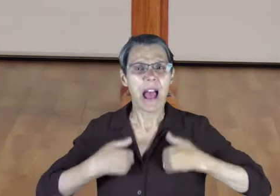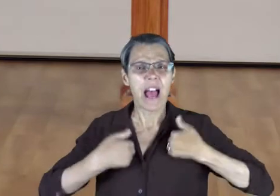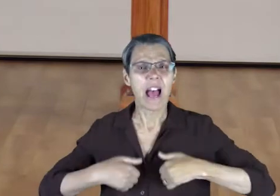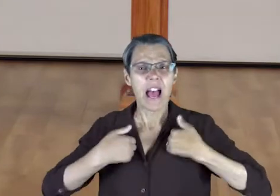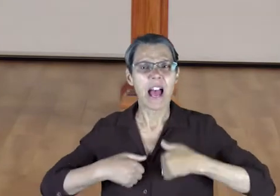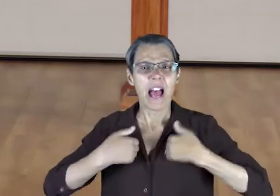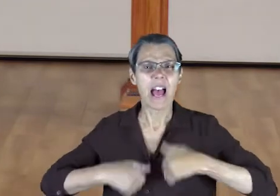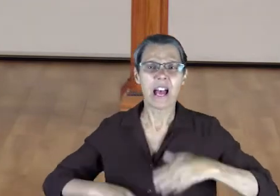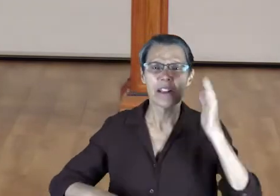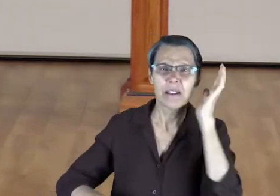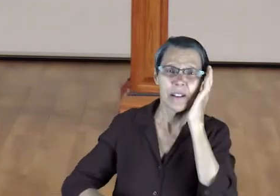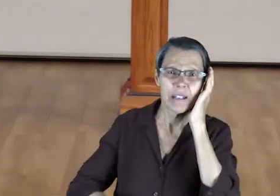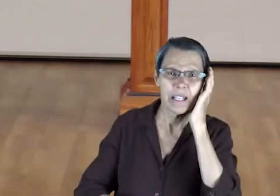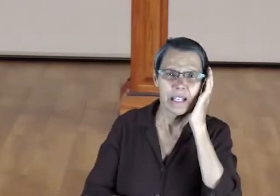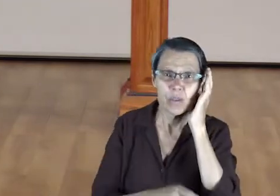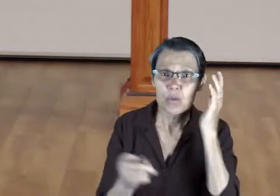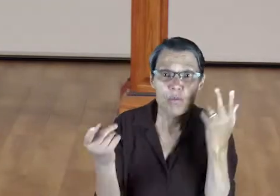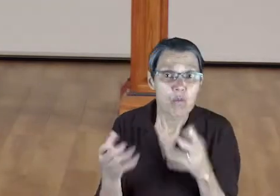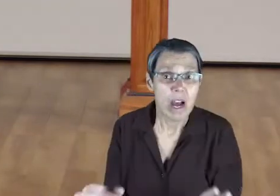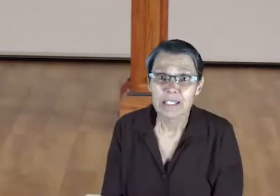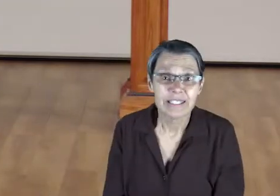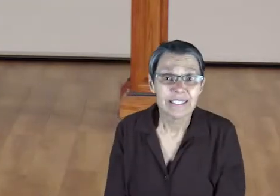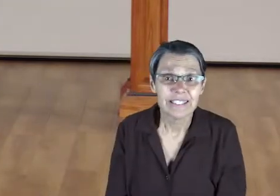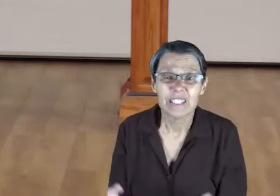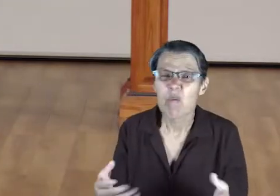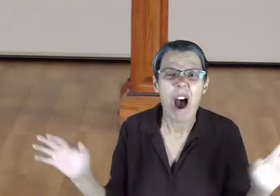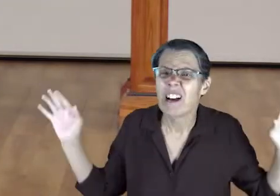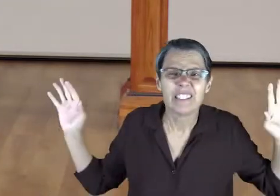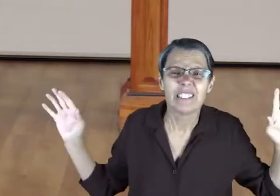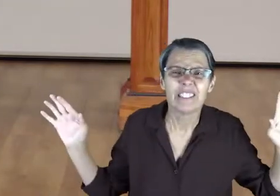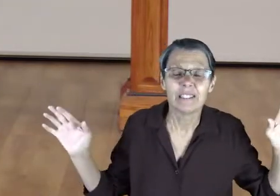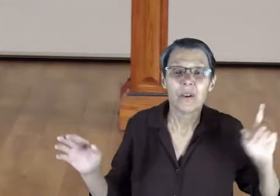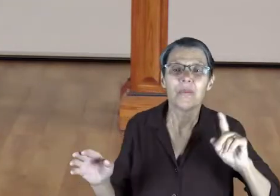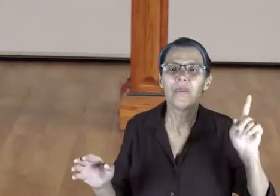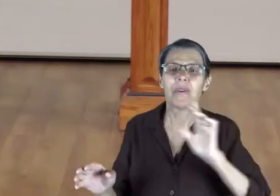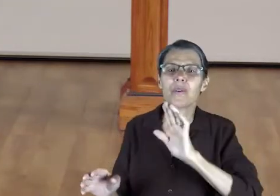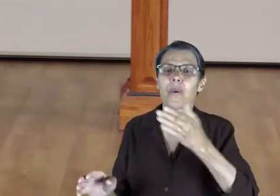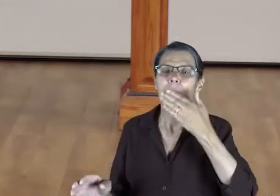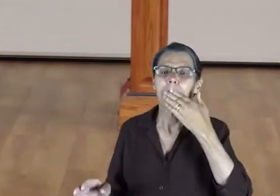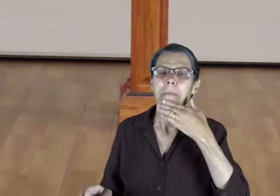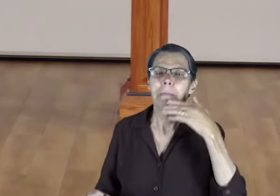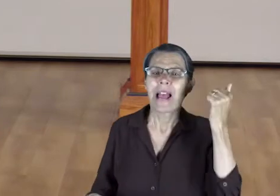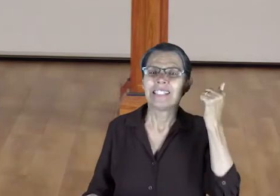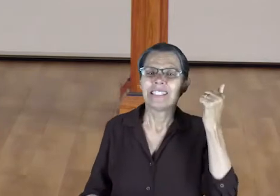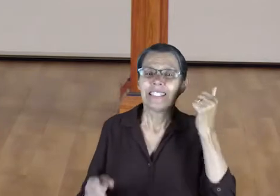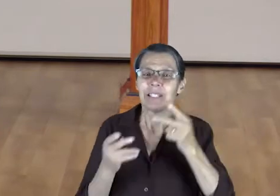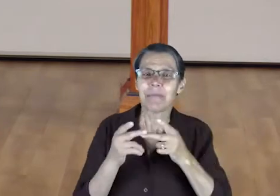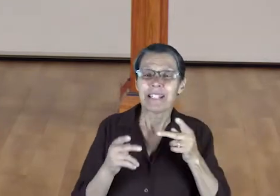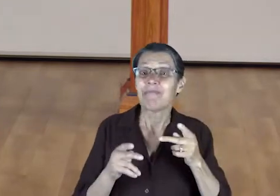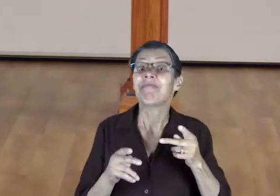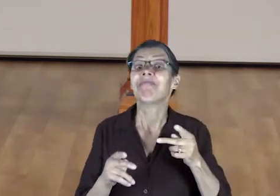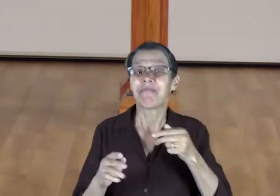to take a bath before you went to bed and you weren't ready, where was the best place to hide?